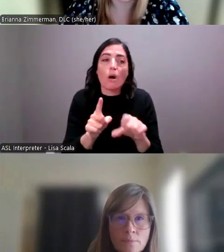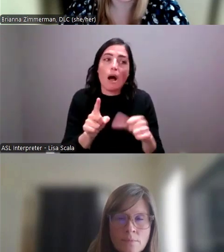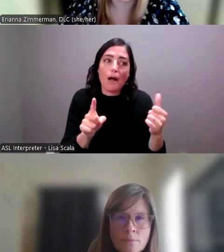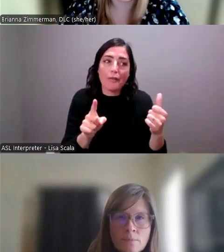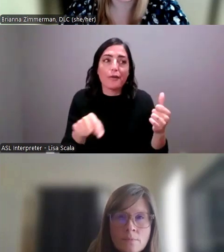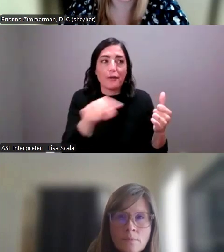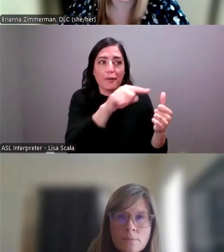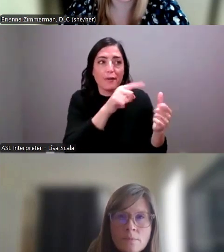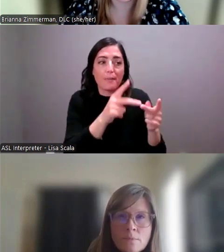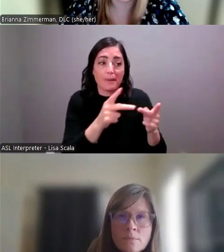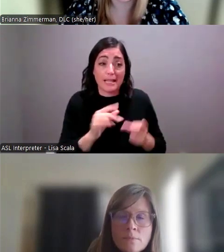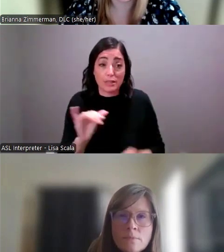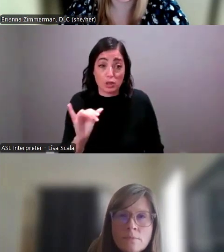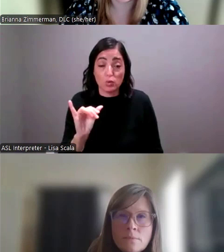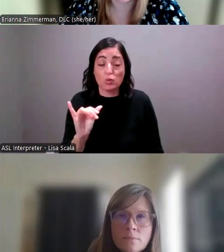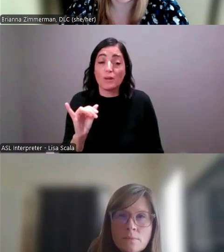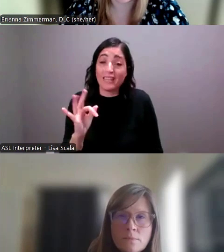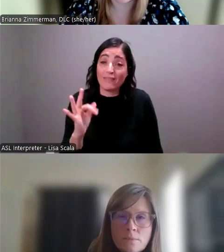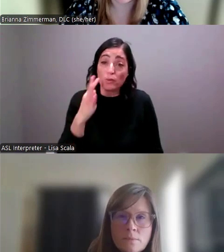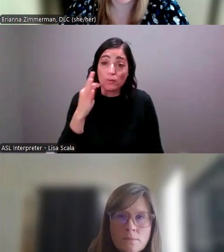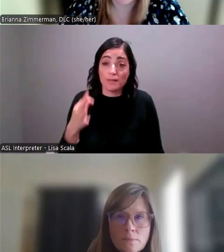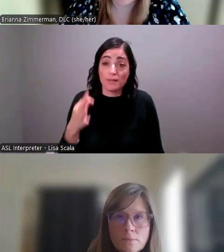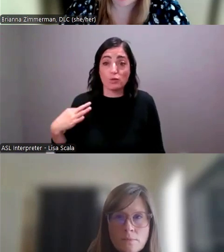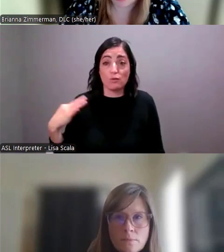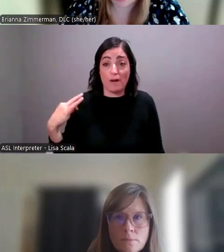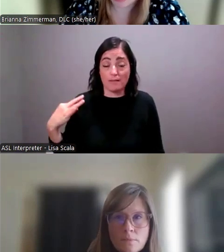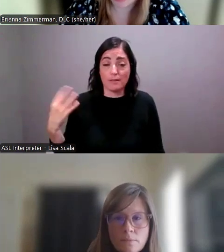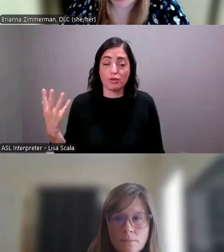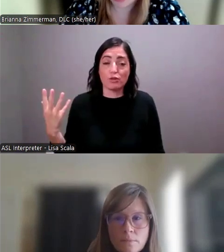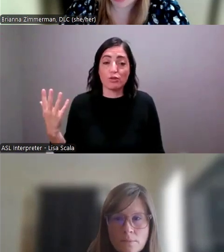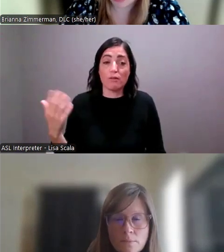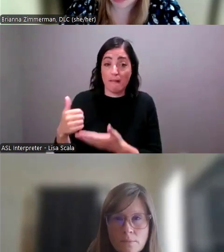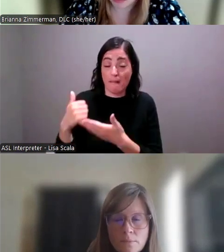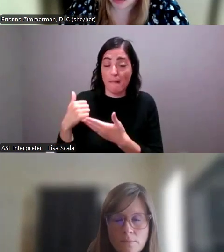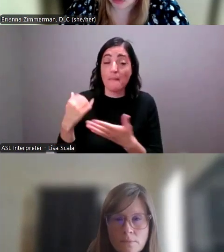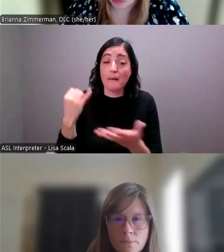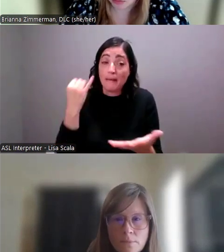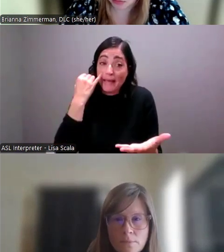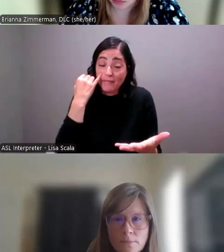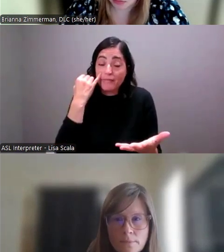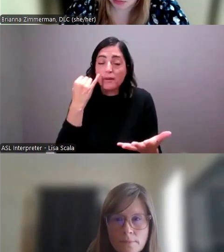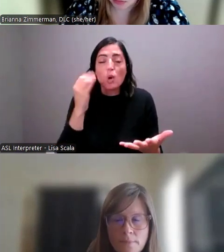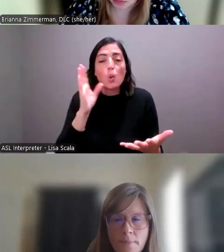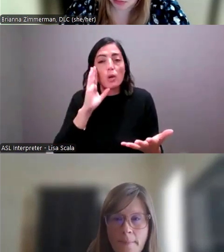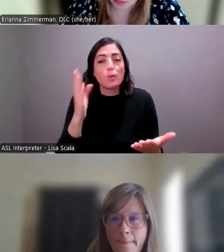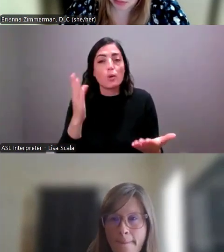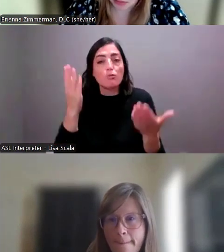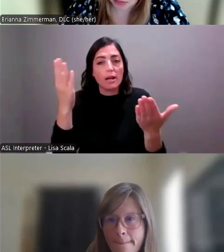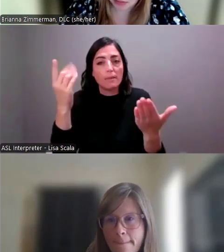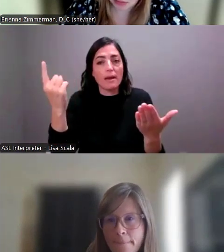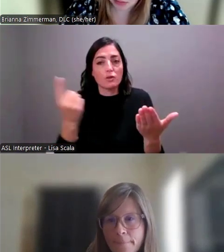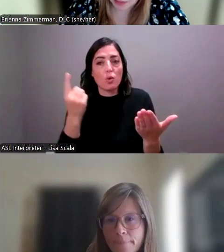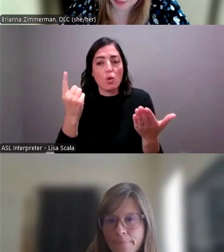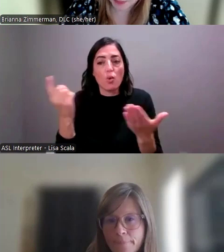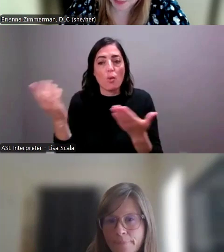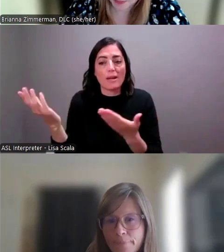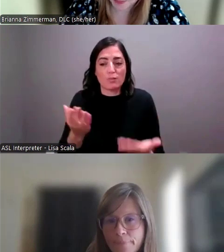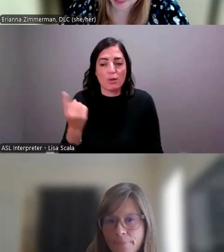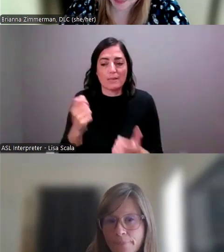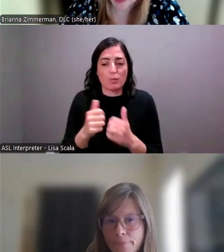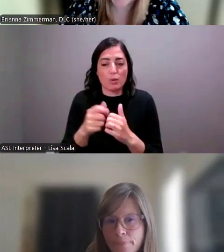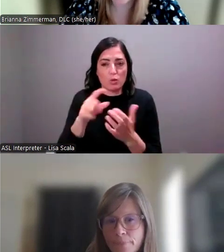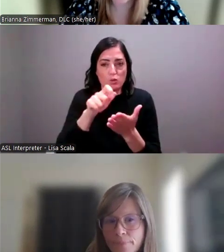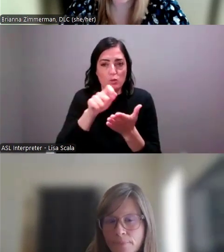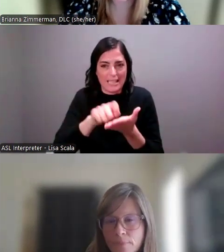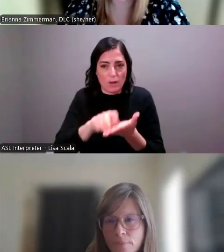others as well if you choose to take that on. We would recommend that you always bring something with you to take